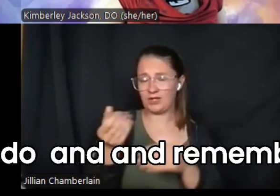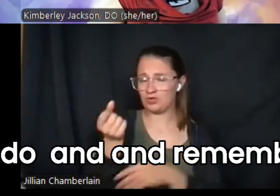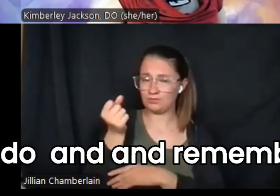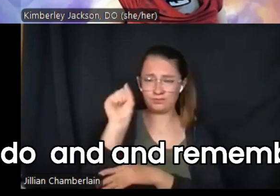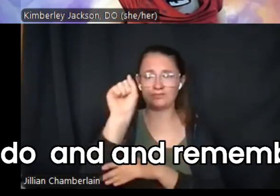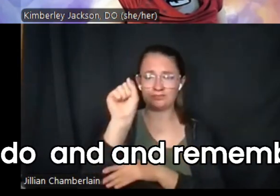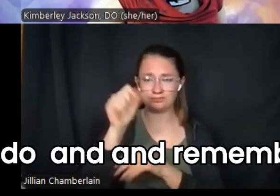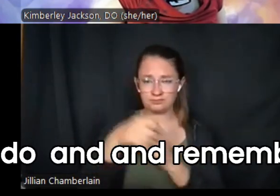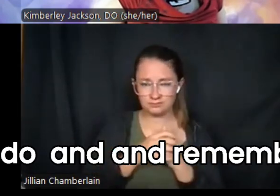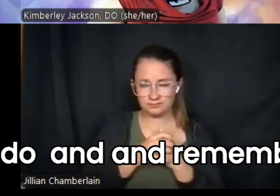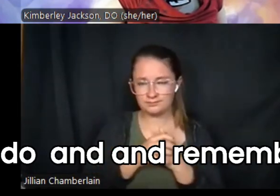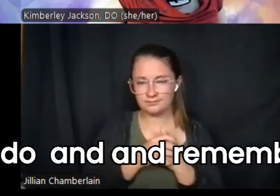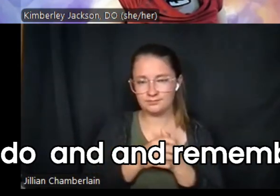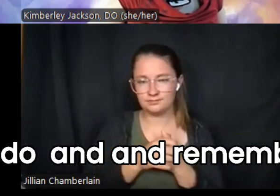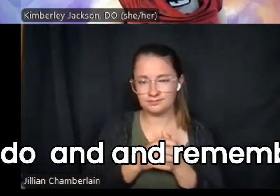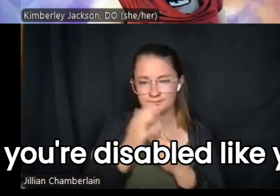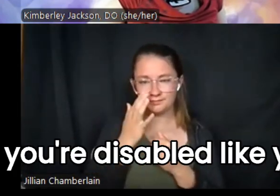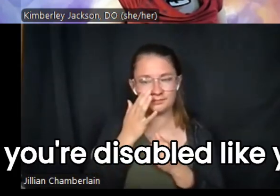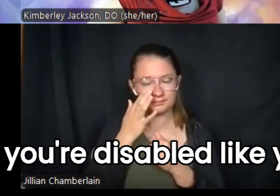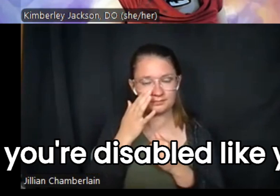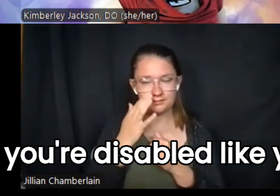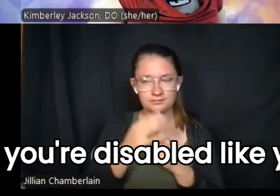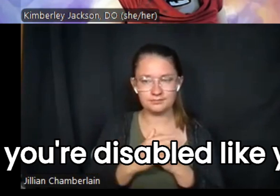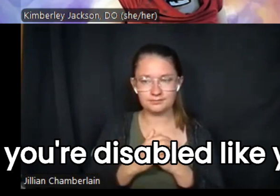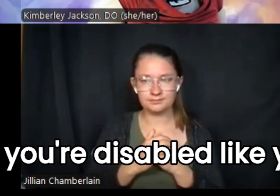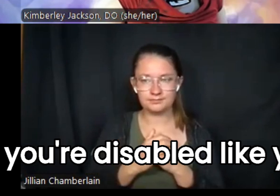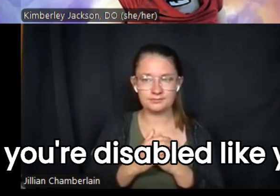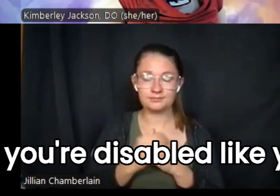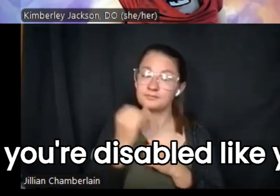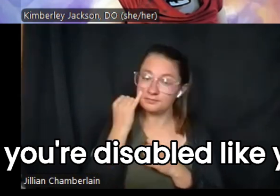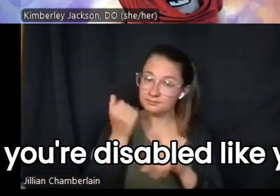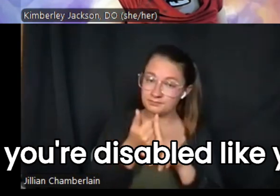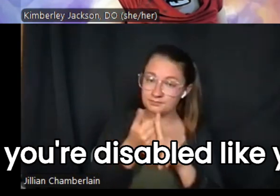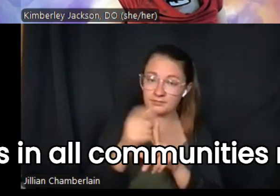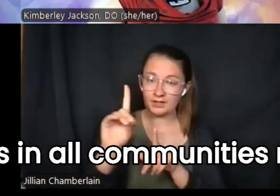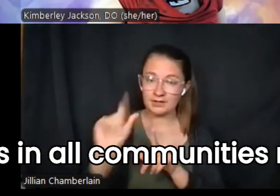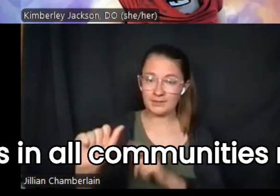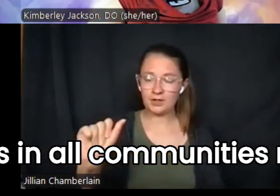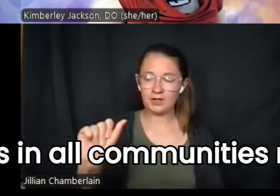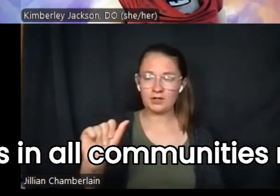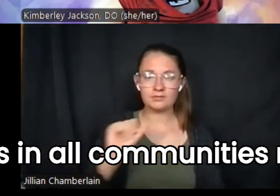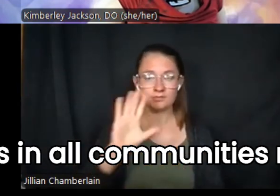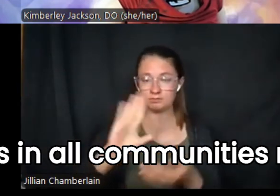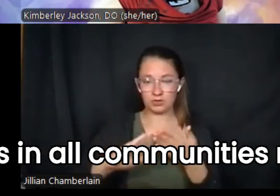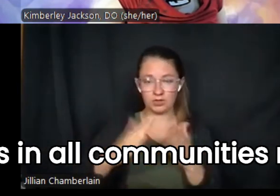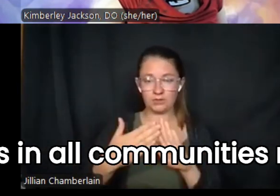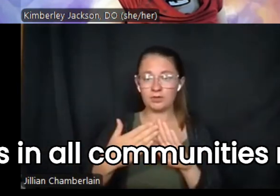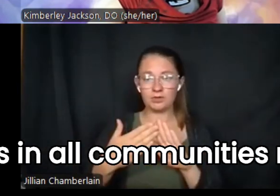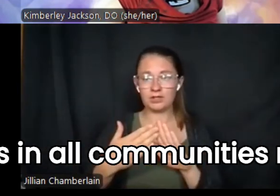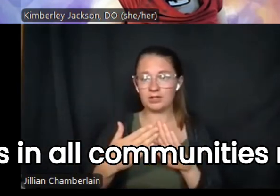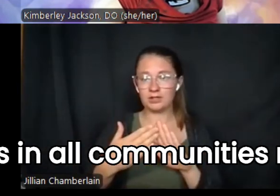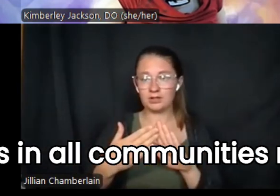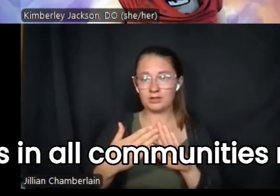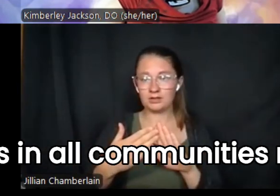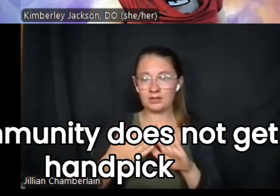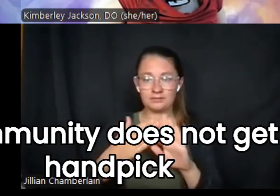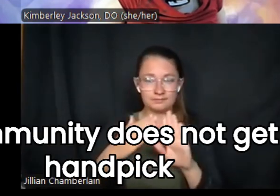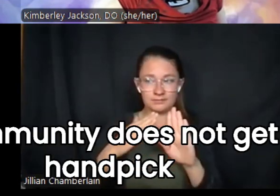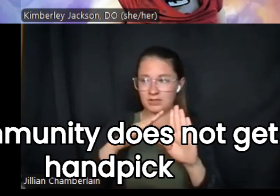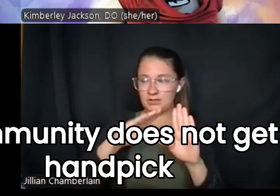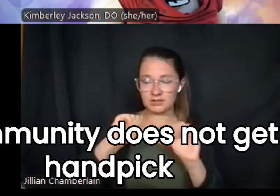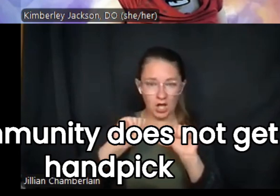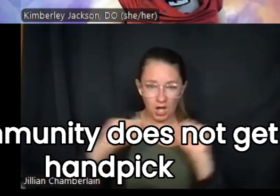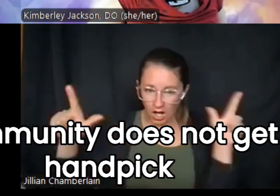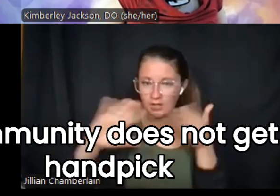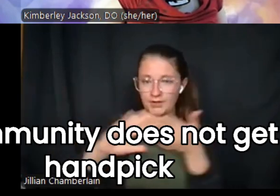can do. And remembering that if you're disabled, like your community is in all communities, right? The